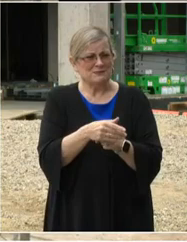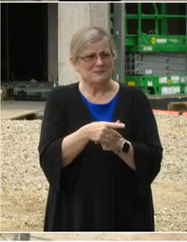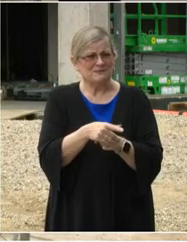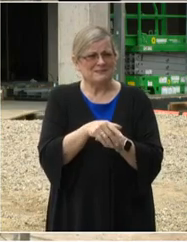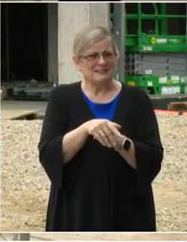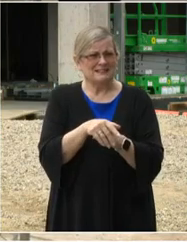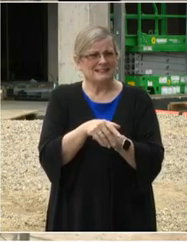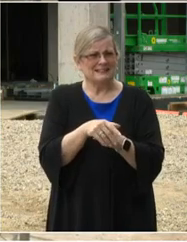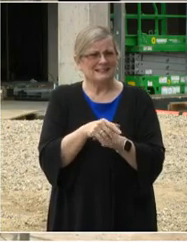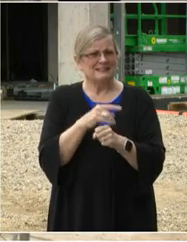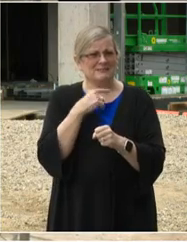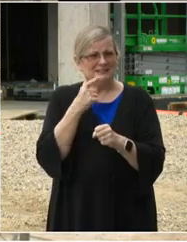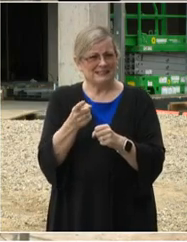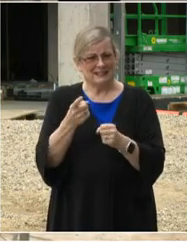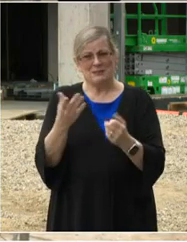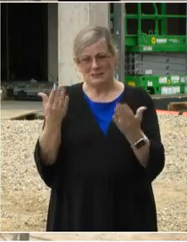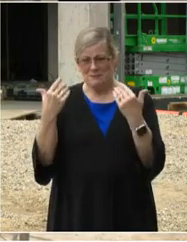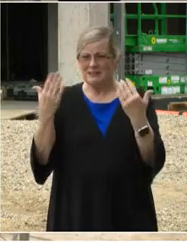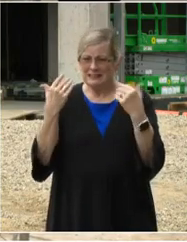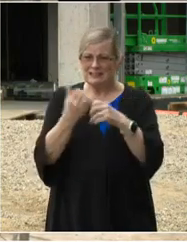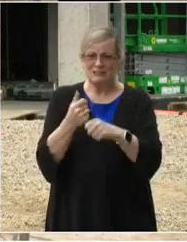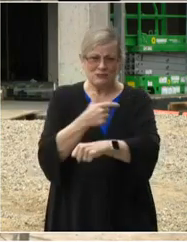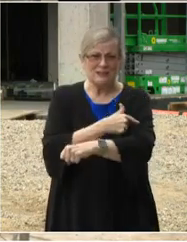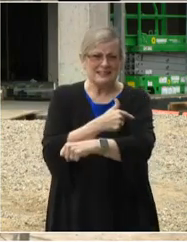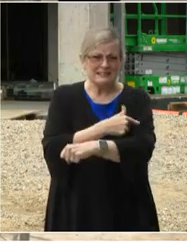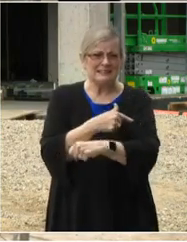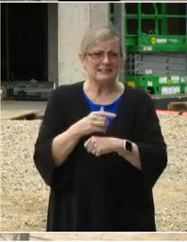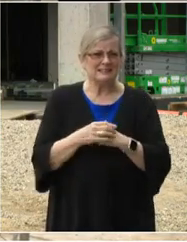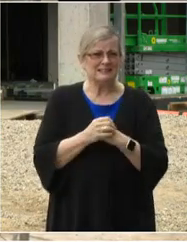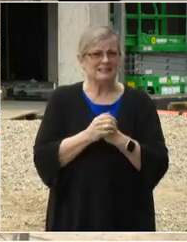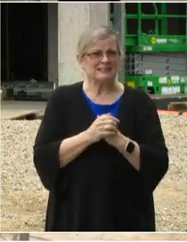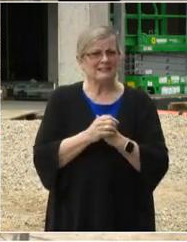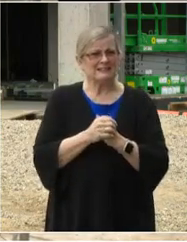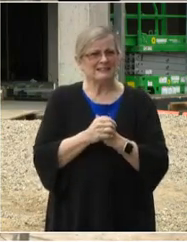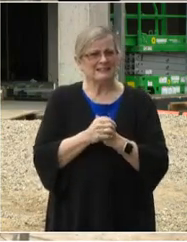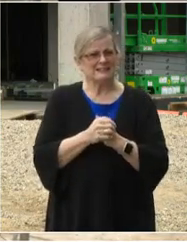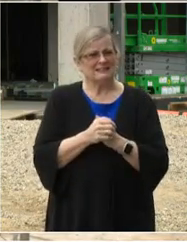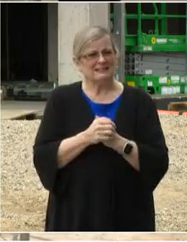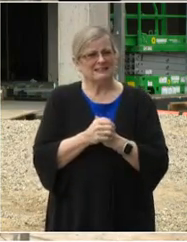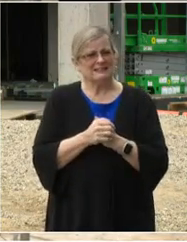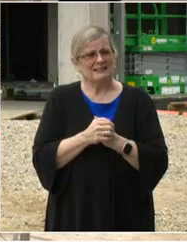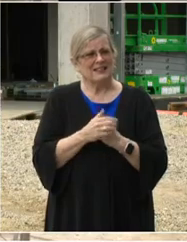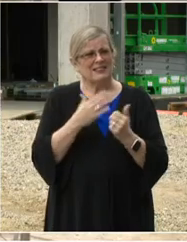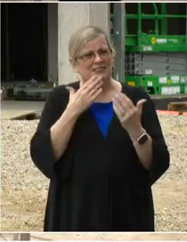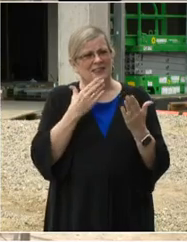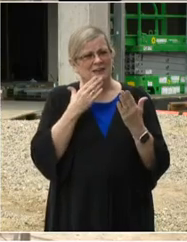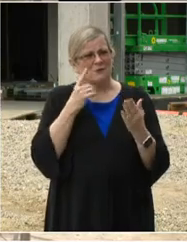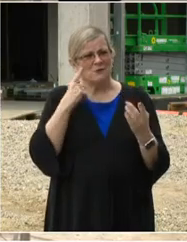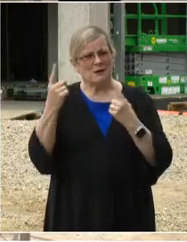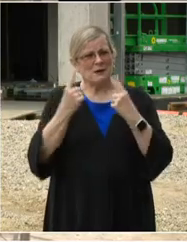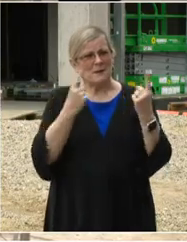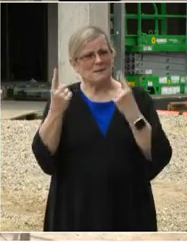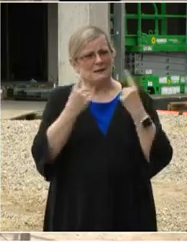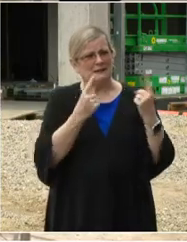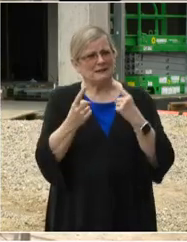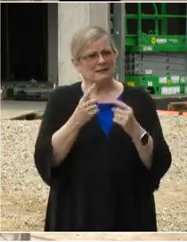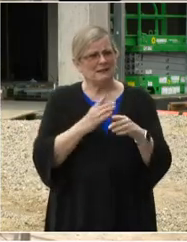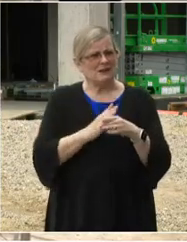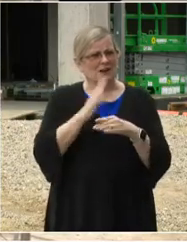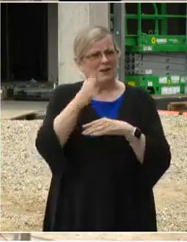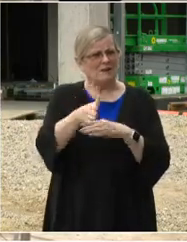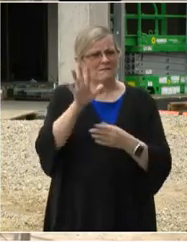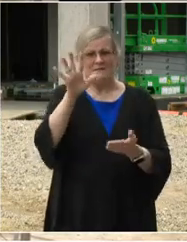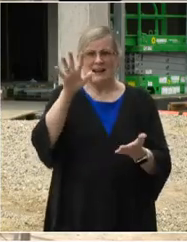I'm grateful to the volunteers who came out this weekend. I had the numbers of doors knocked. I think it was over